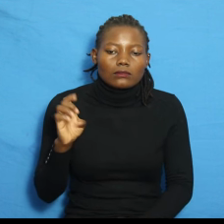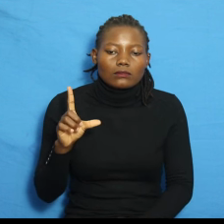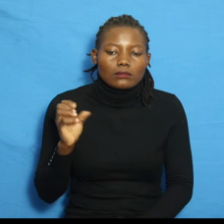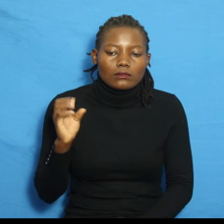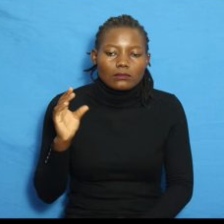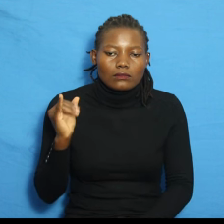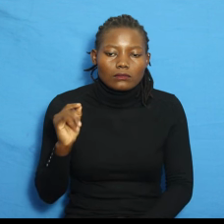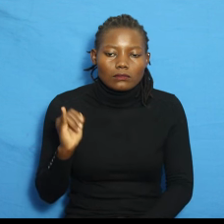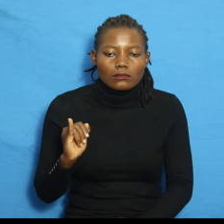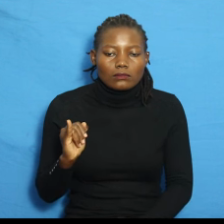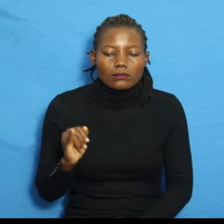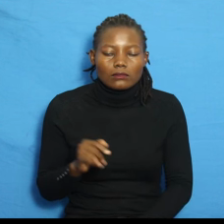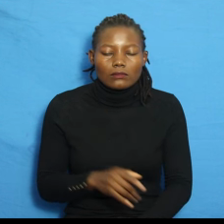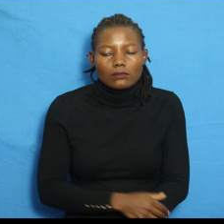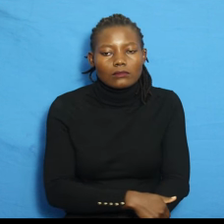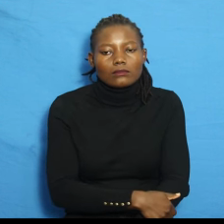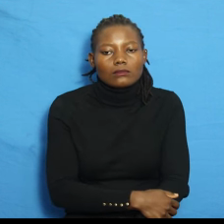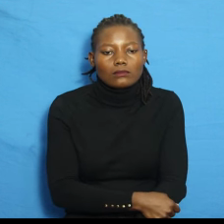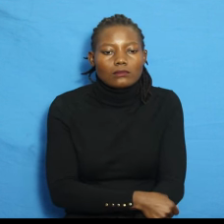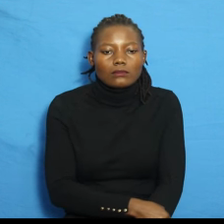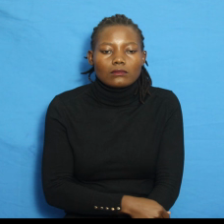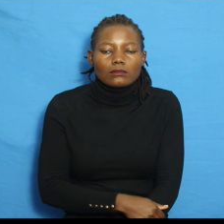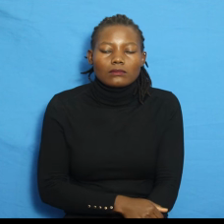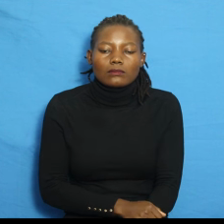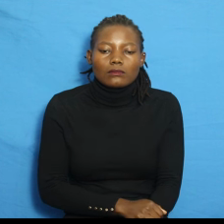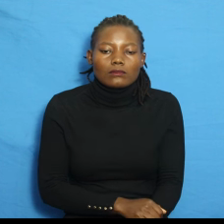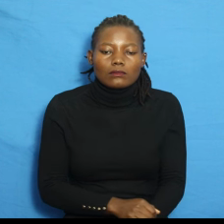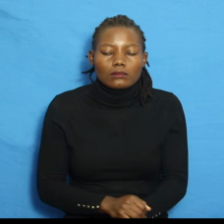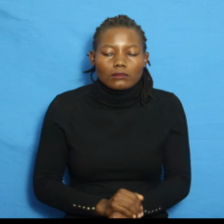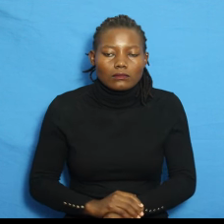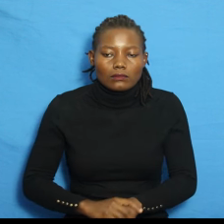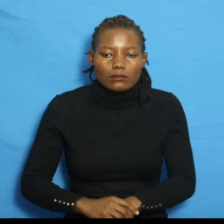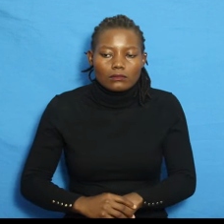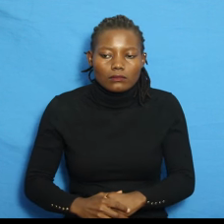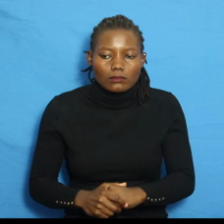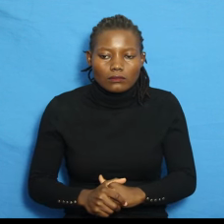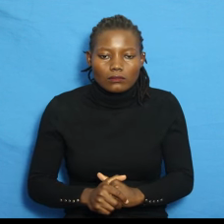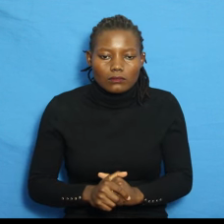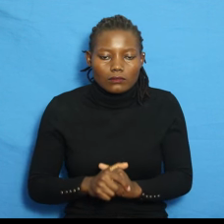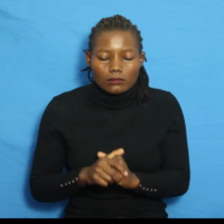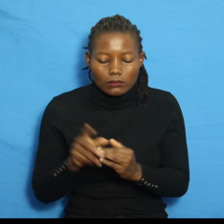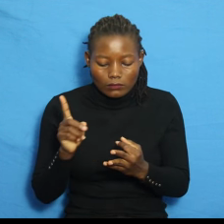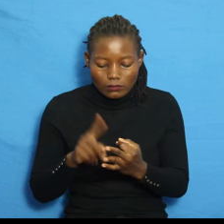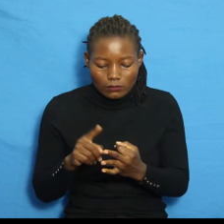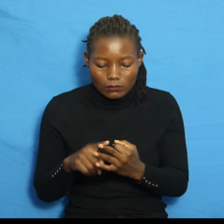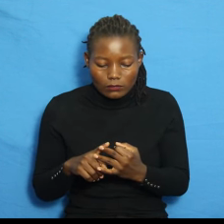you lose the velocity. Then, of course, you will not get that desired increase in momentum.